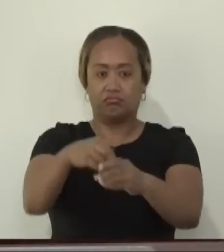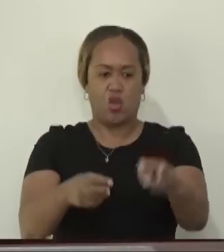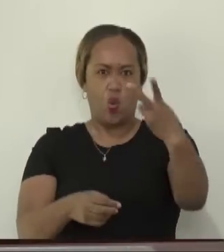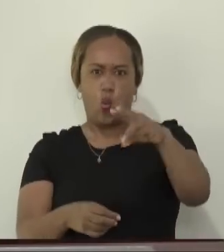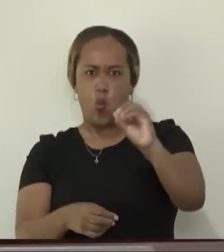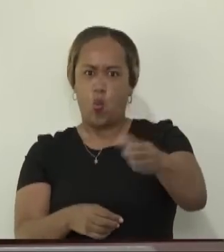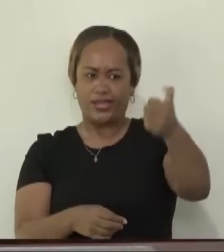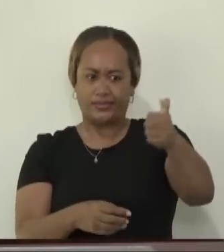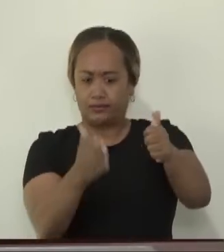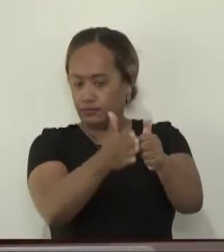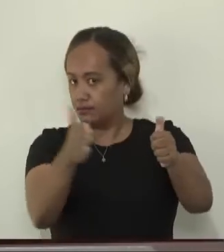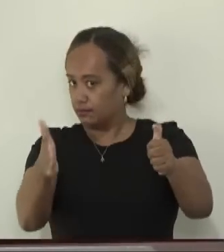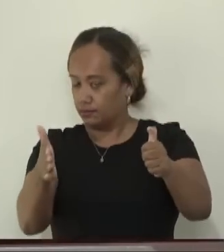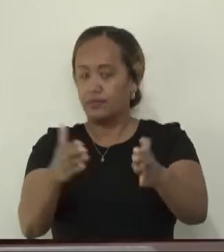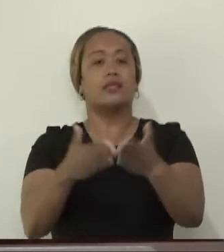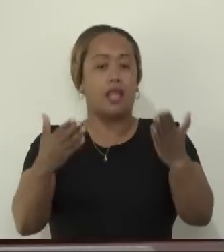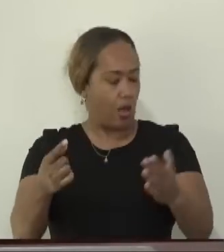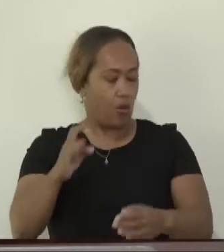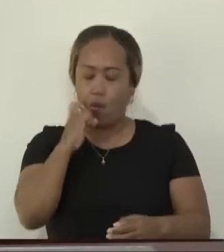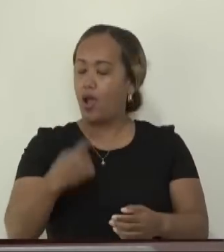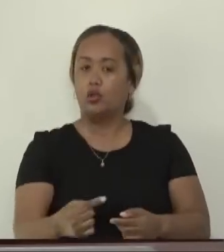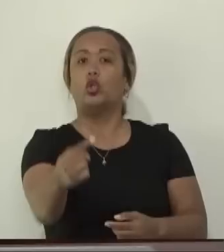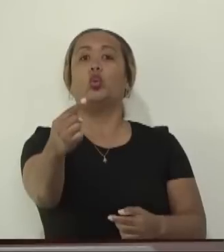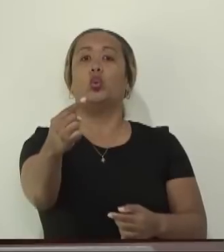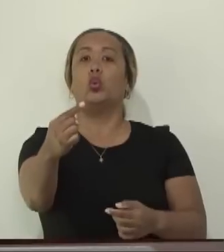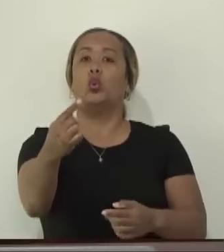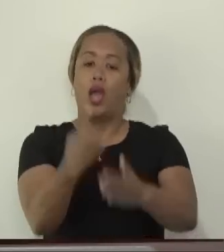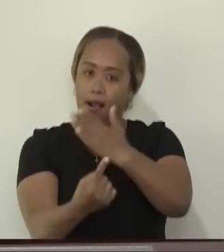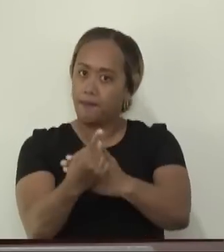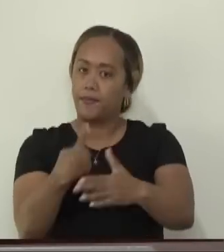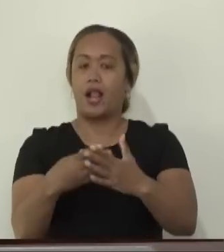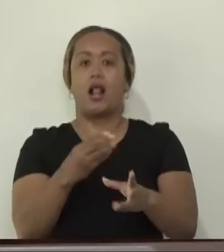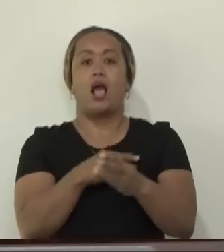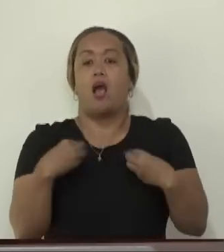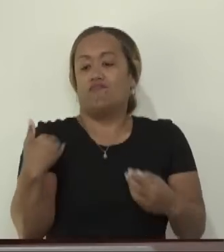2016, and this will continue to disrupt our lives.